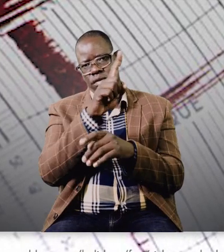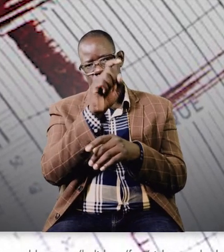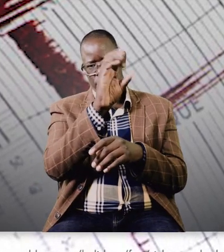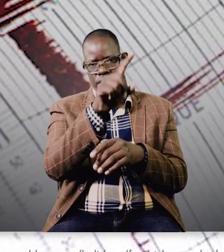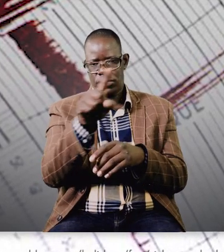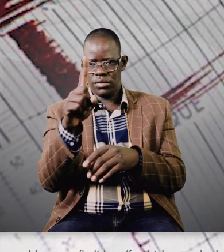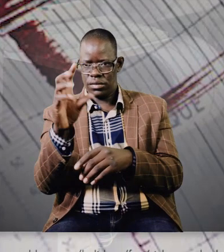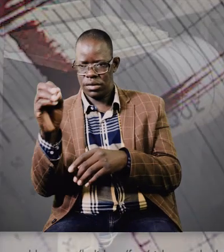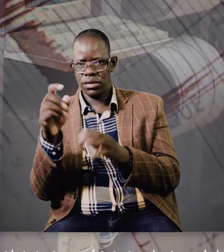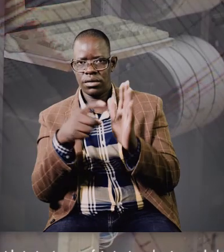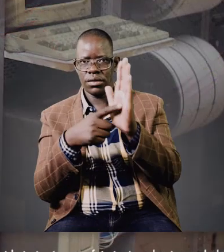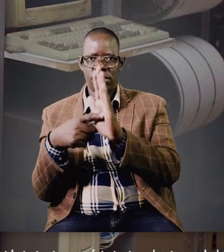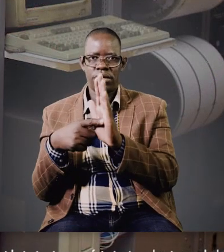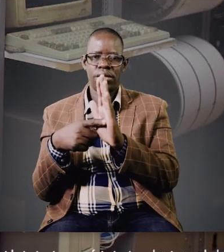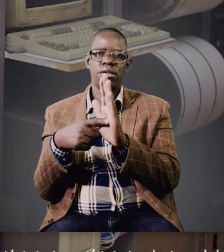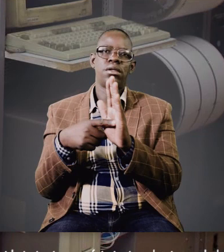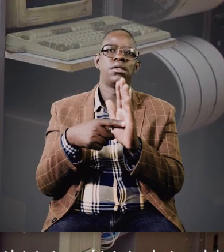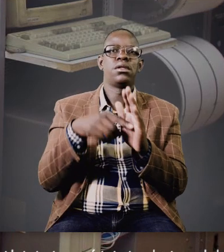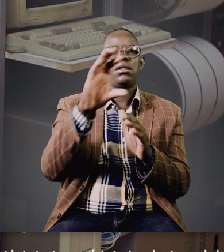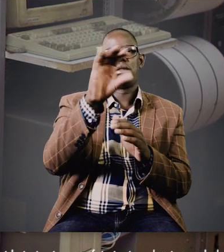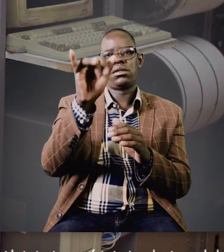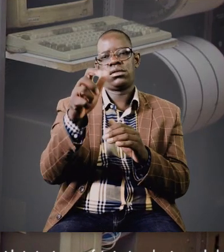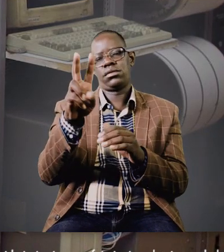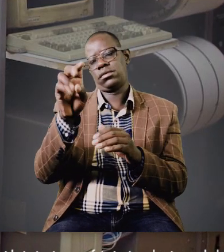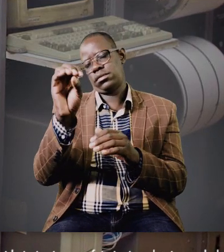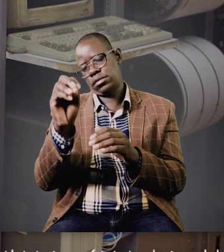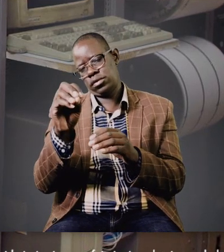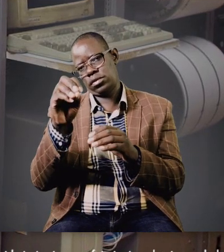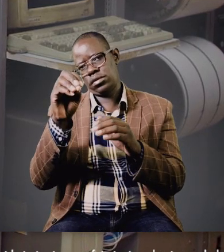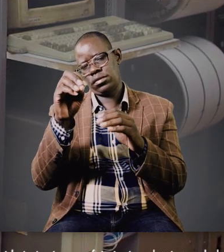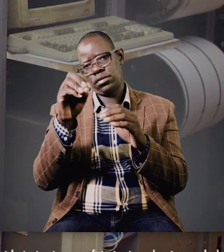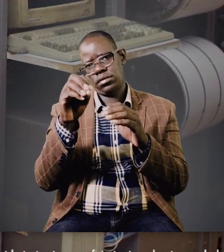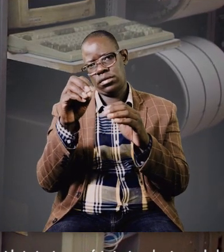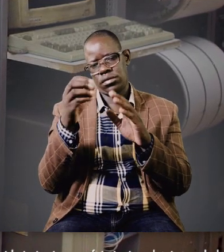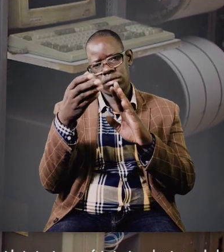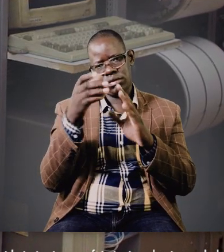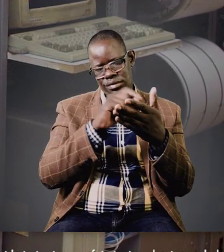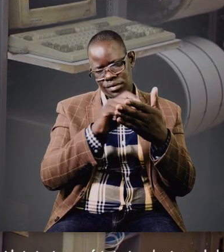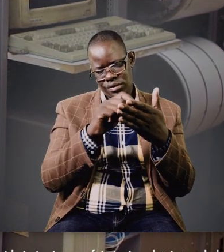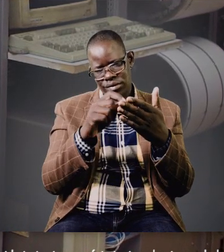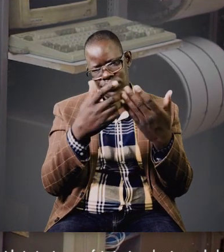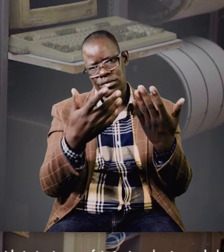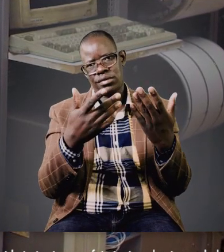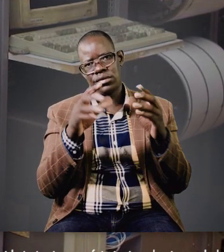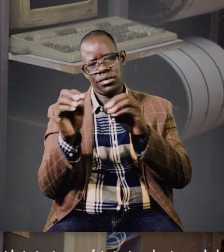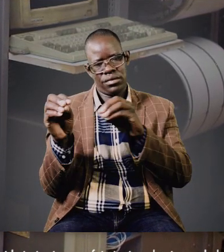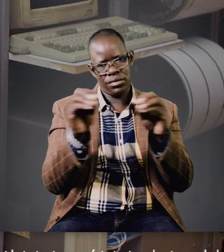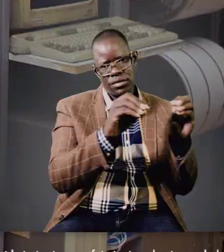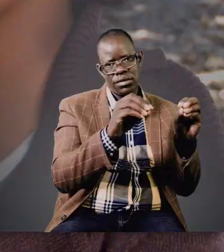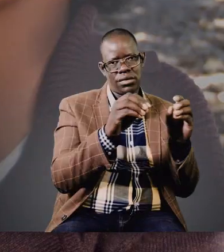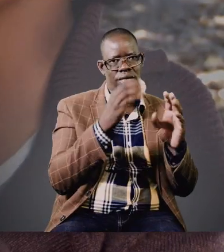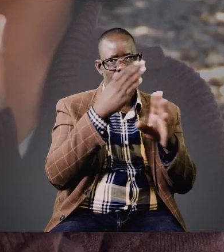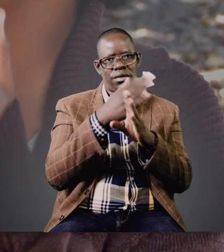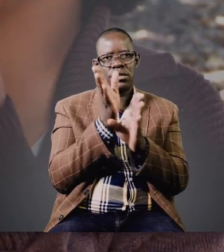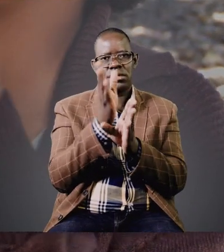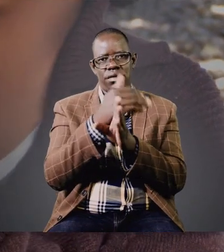10. Okay? A seismograph is the one that is the instrument, and it records the force and the direction of an earthquake.